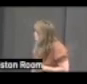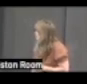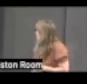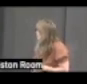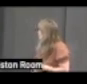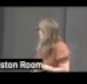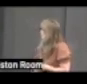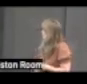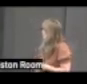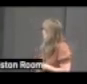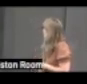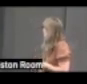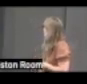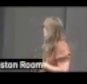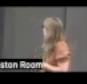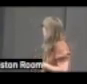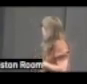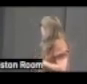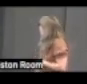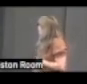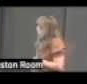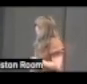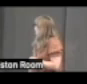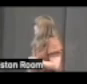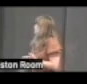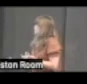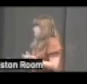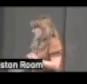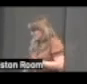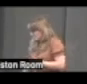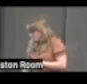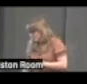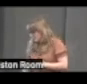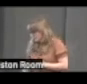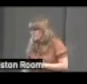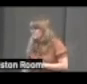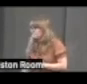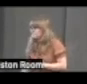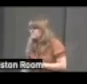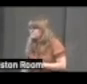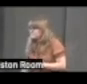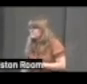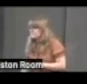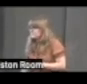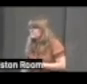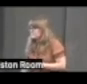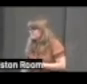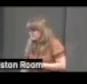only did the offspring success, not the breeding, but they mattered a lot as well.